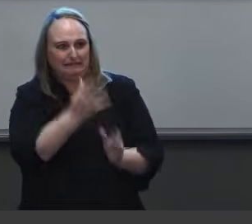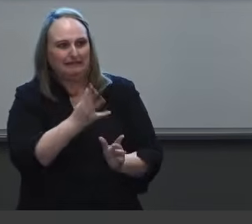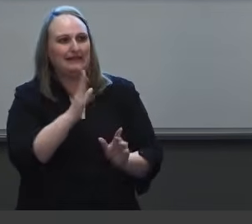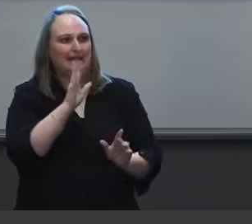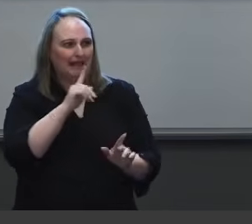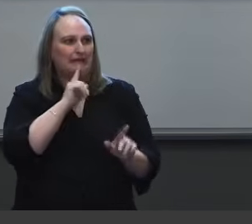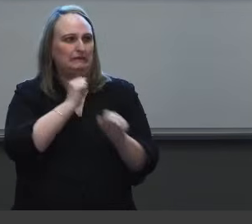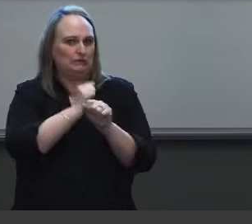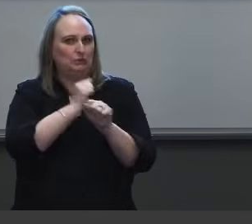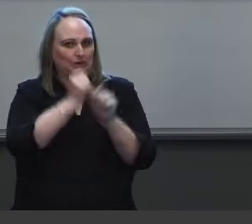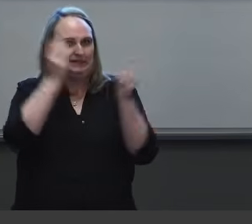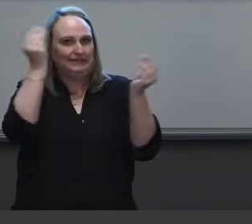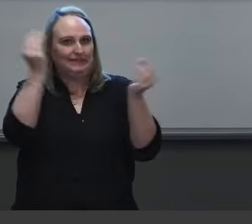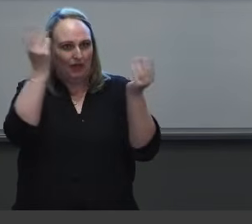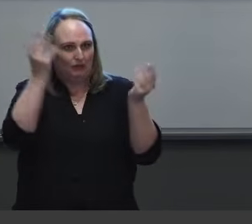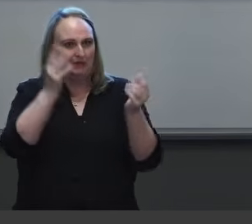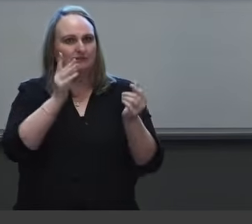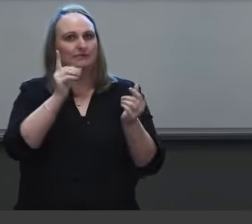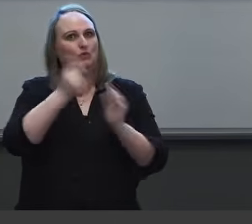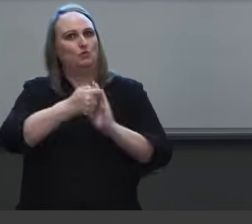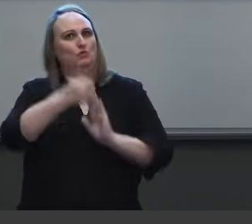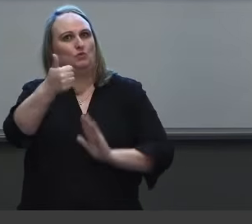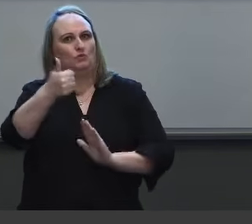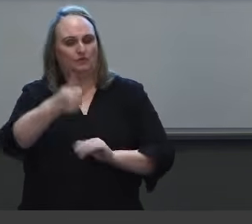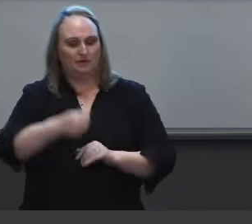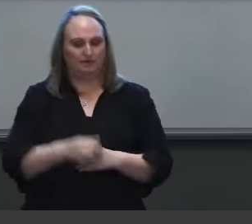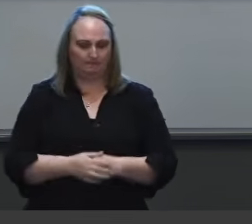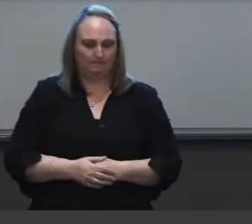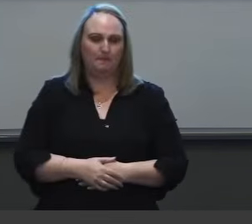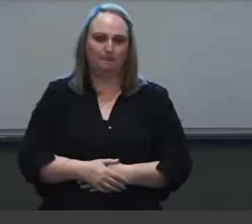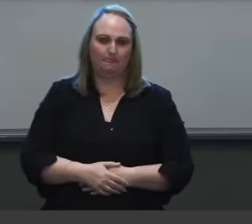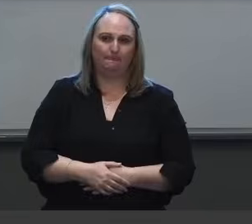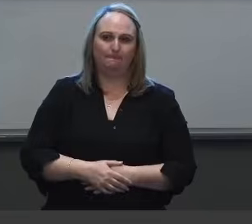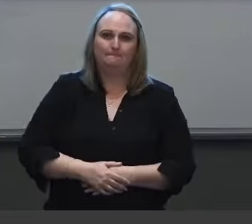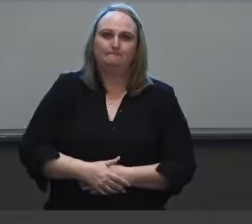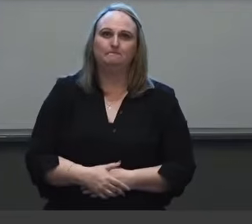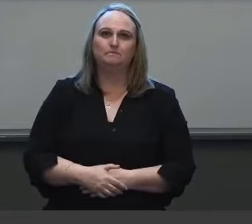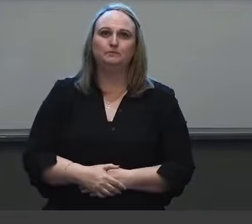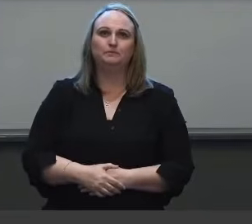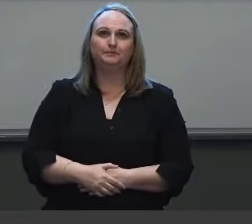siren that is removed from the whole sound.